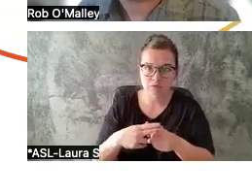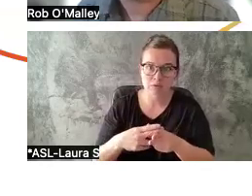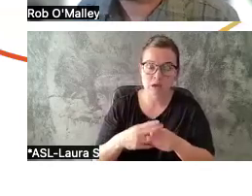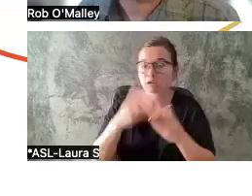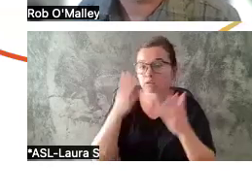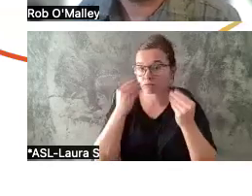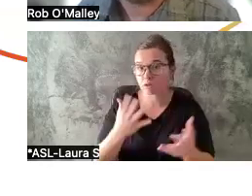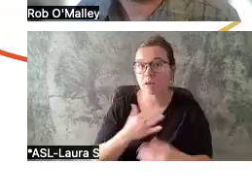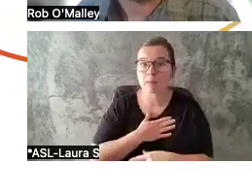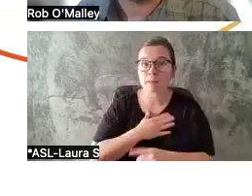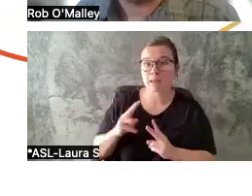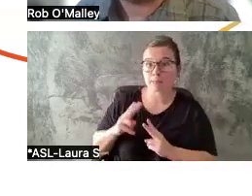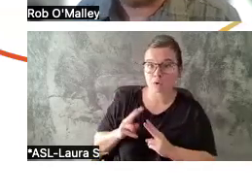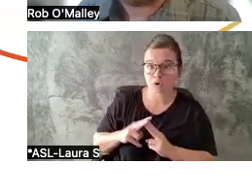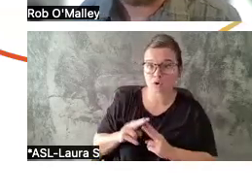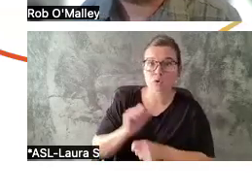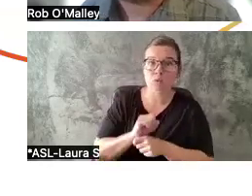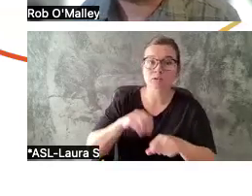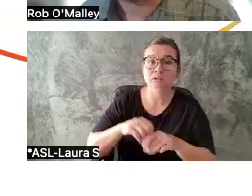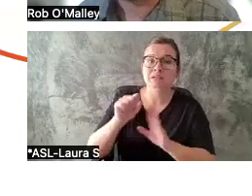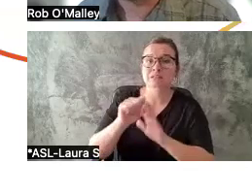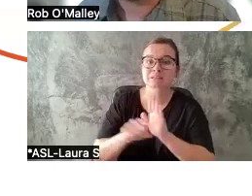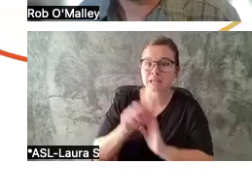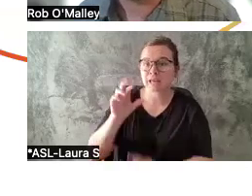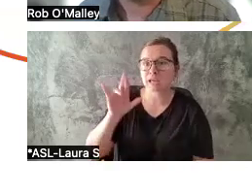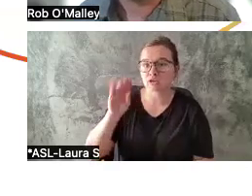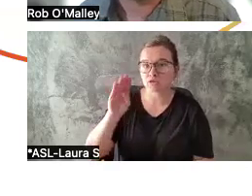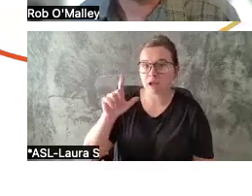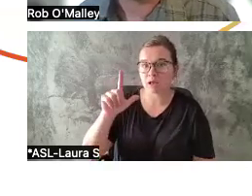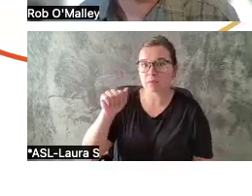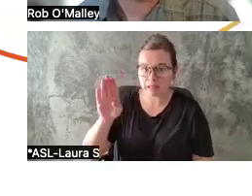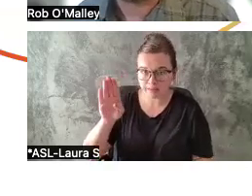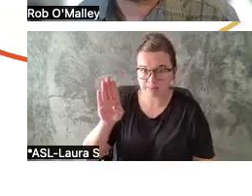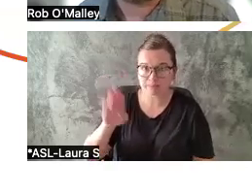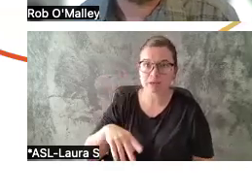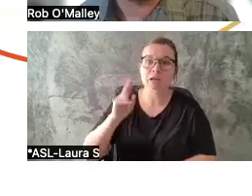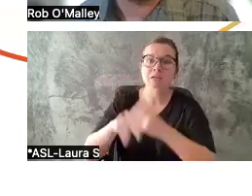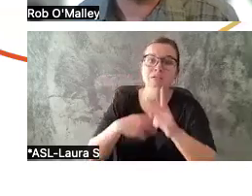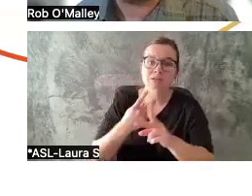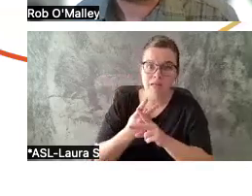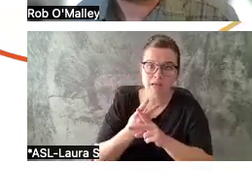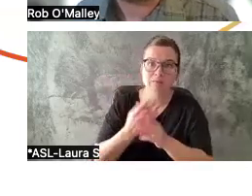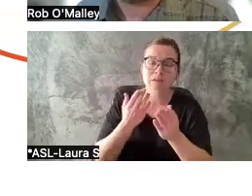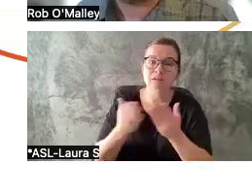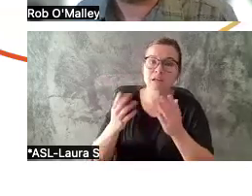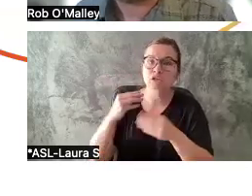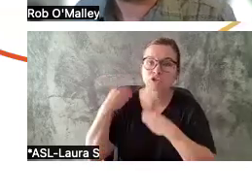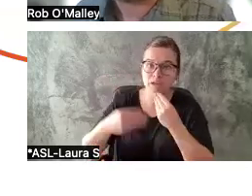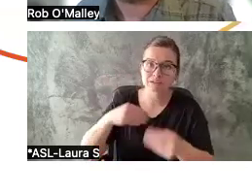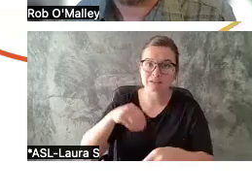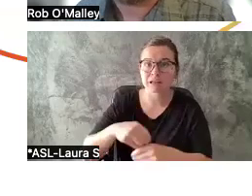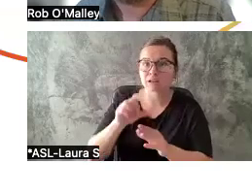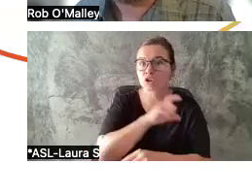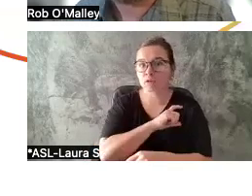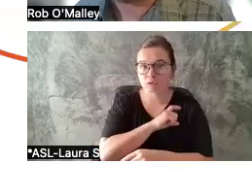disclosure, my partner works in a state crime lab, so um, the types of applications of genetics in law enforcement